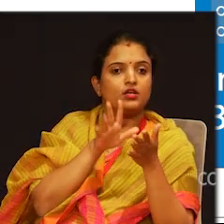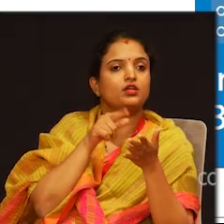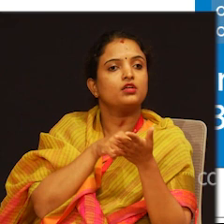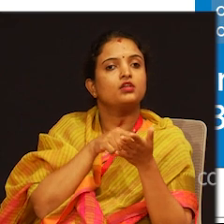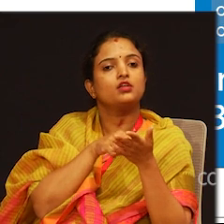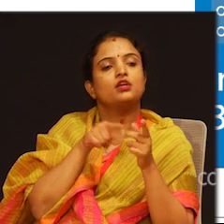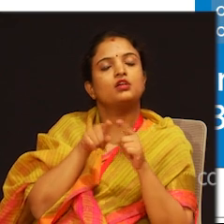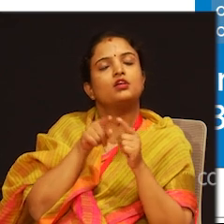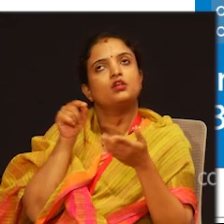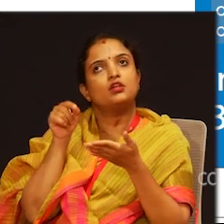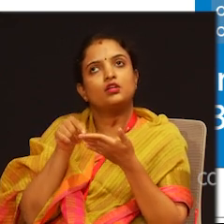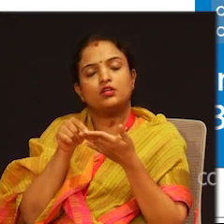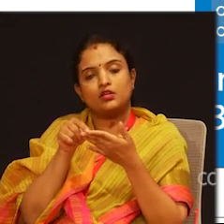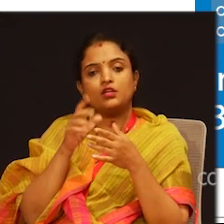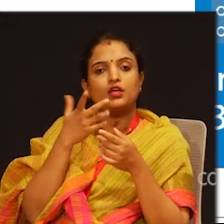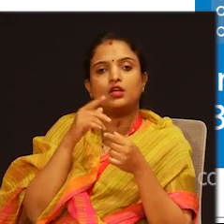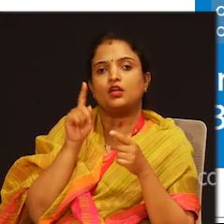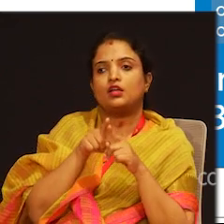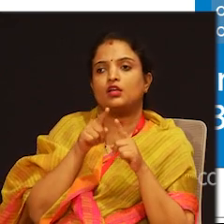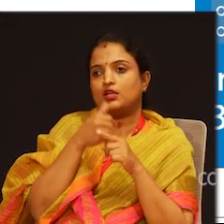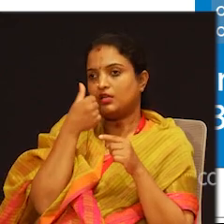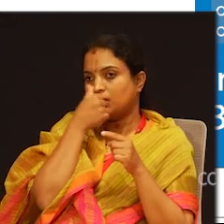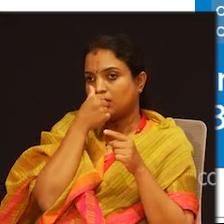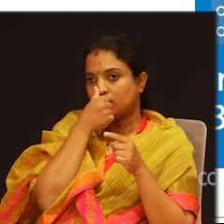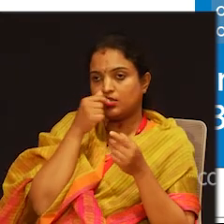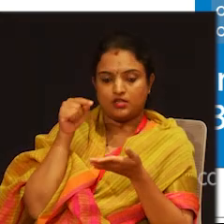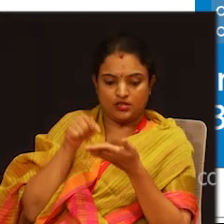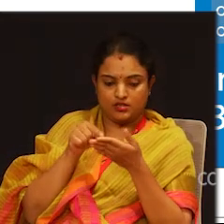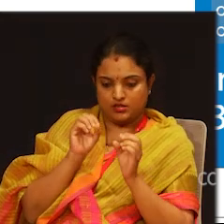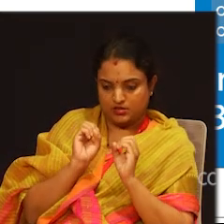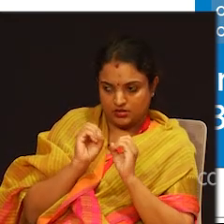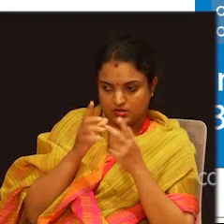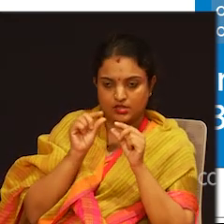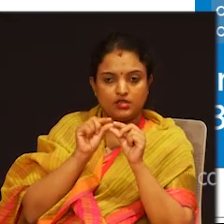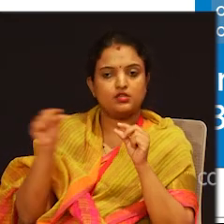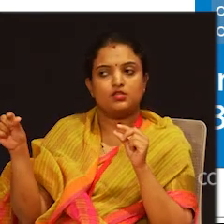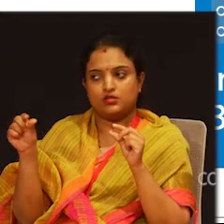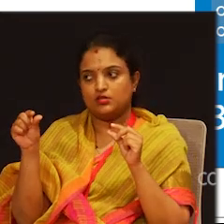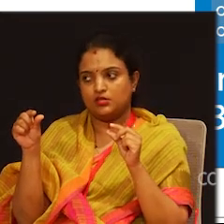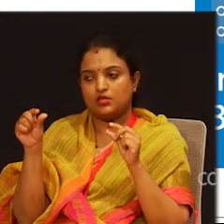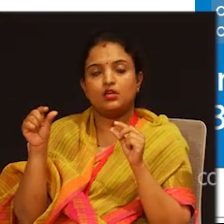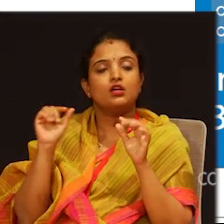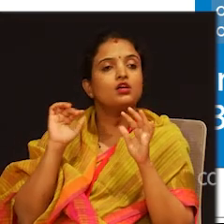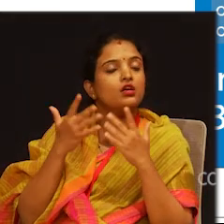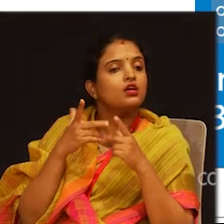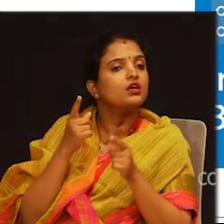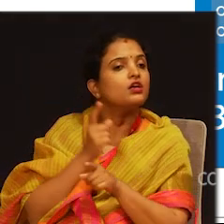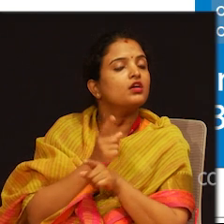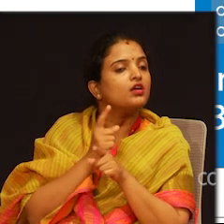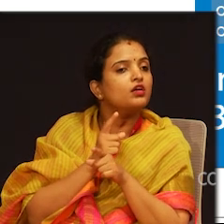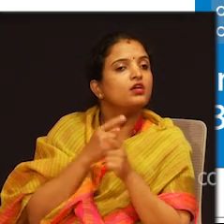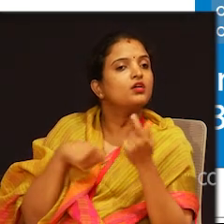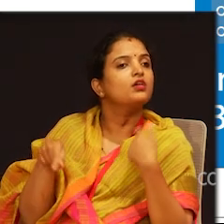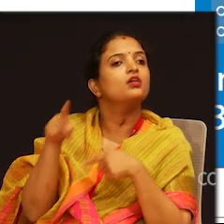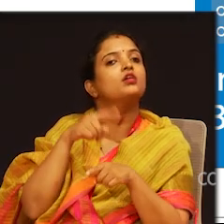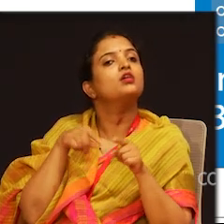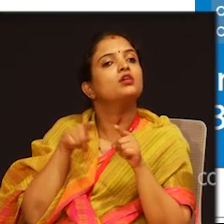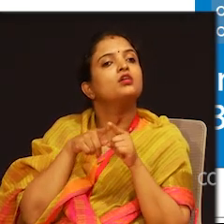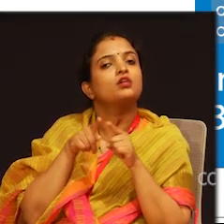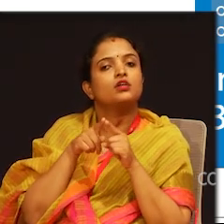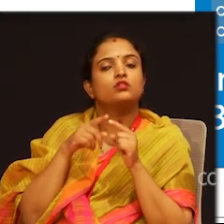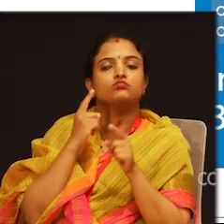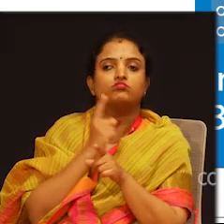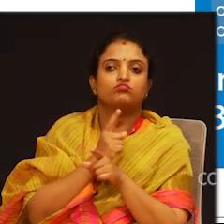line ends, and a green dot to indicate that that's the beginning of the sentence. Because we found teachers struggling with this number of times,